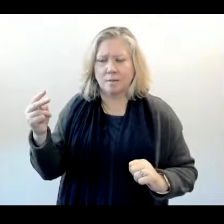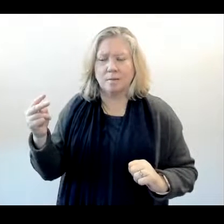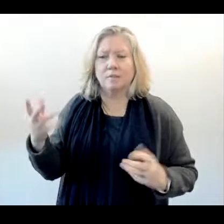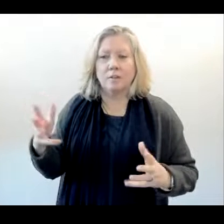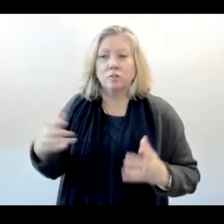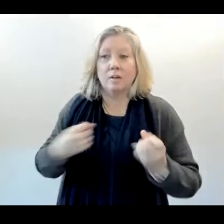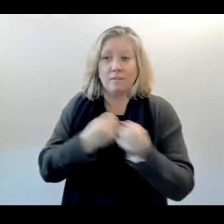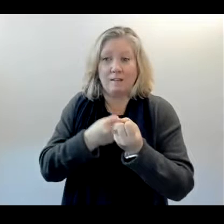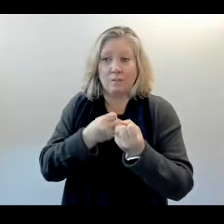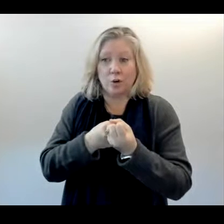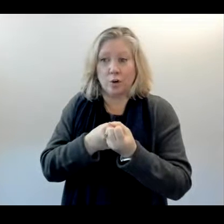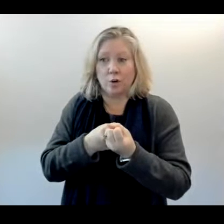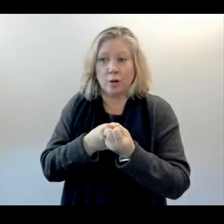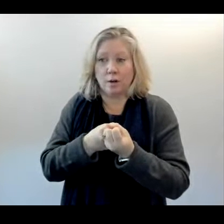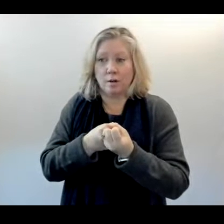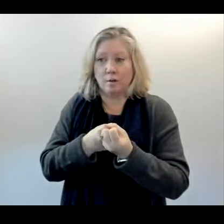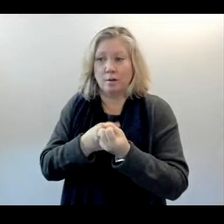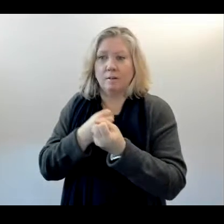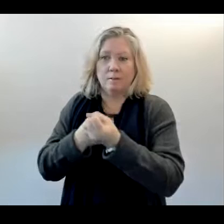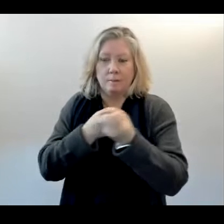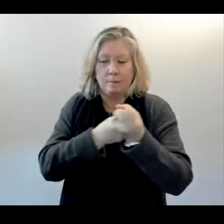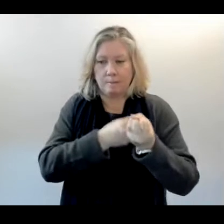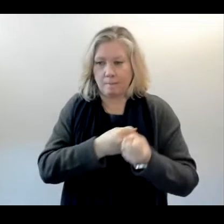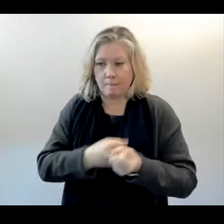All those in favor? Aye. Aye.